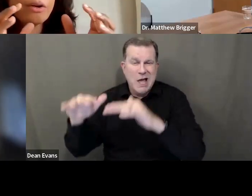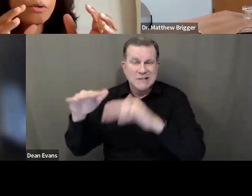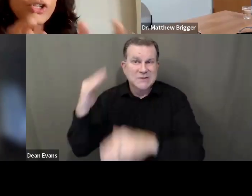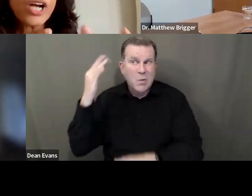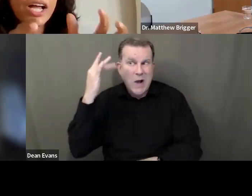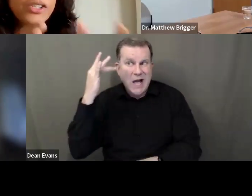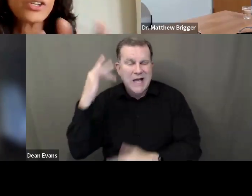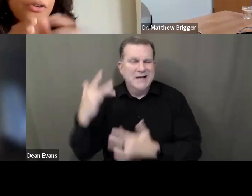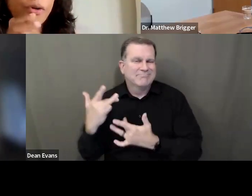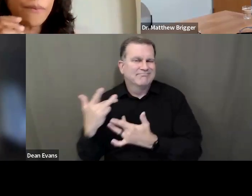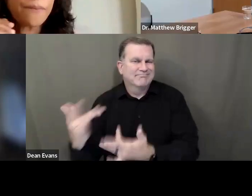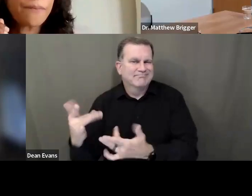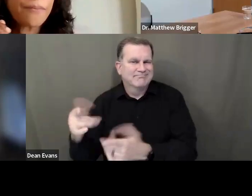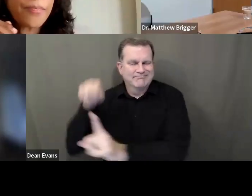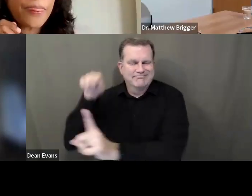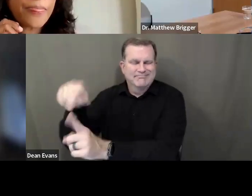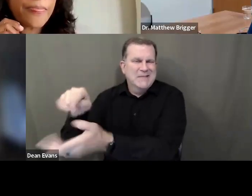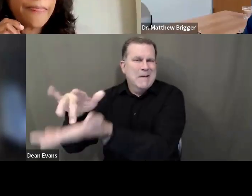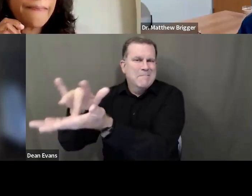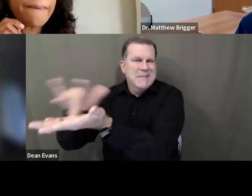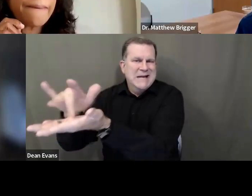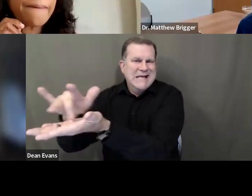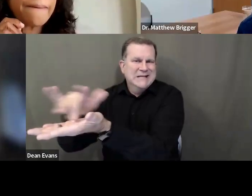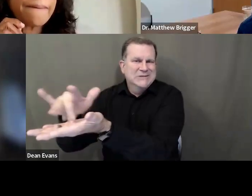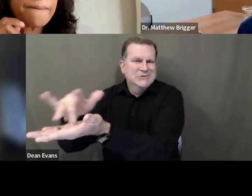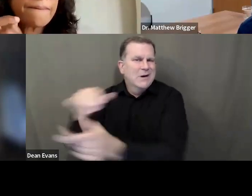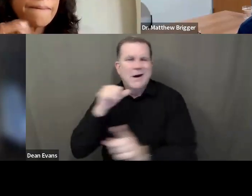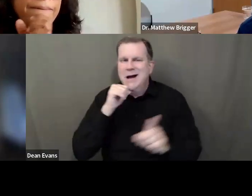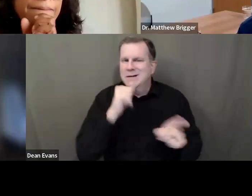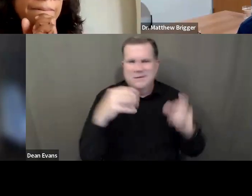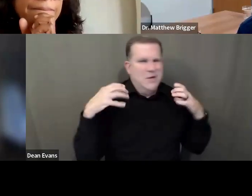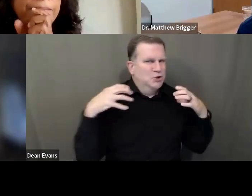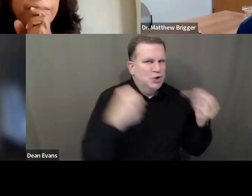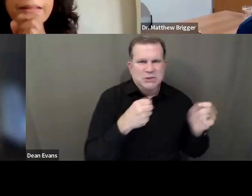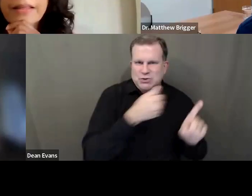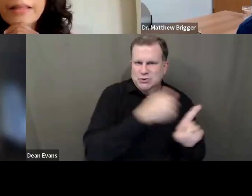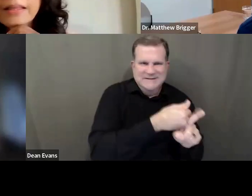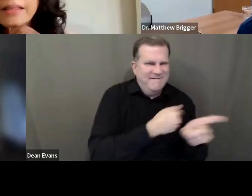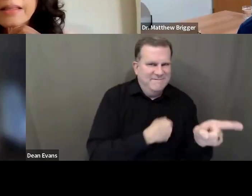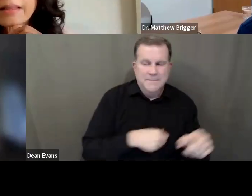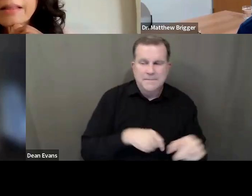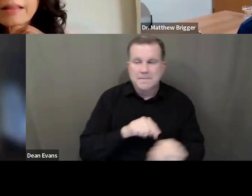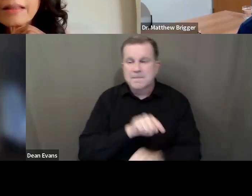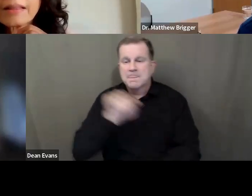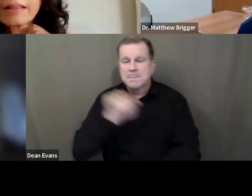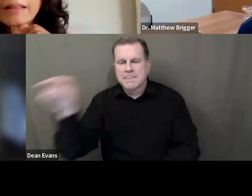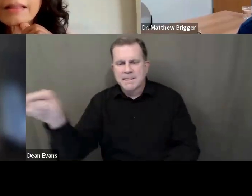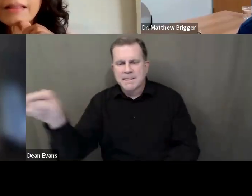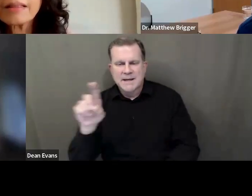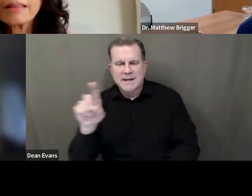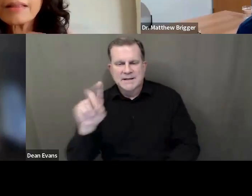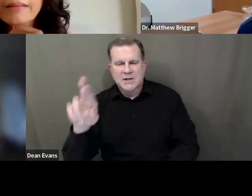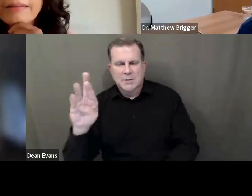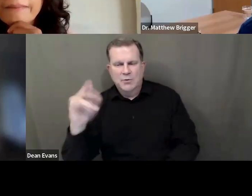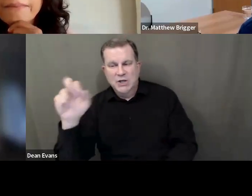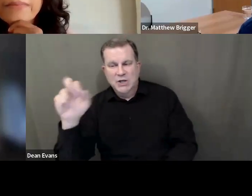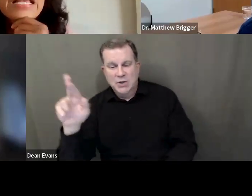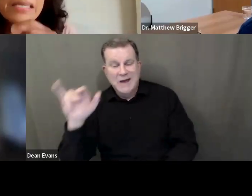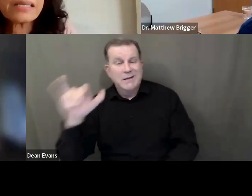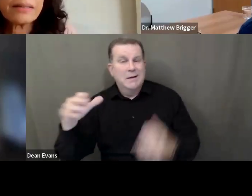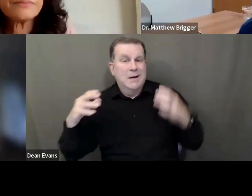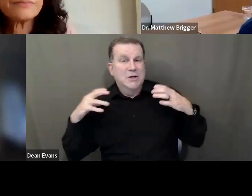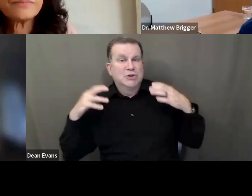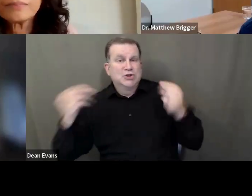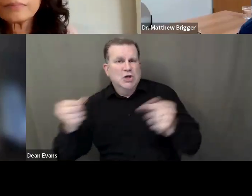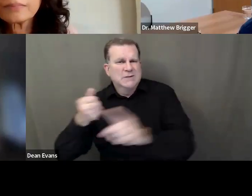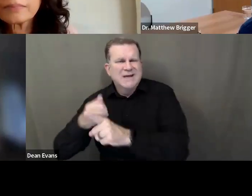not related to charge syndrome. But I will say that the charge syndrome, like phenotype, that the variations in charge syndrome